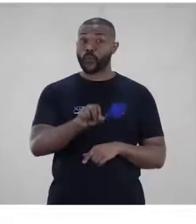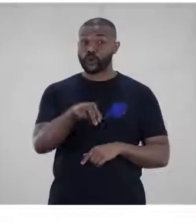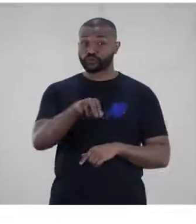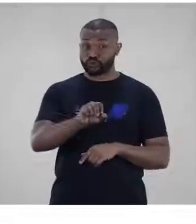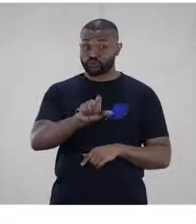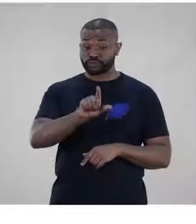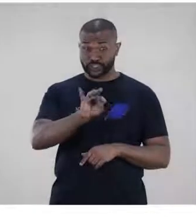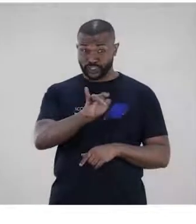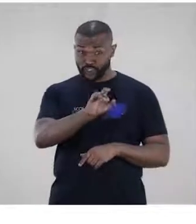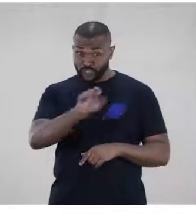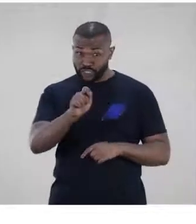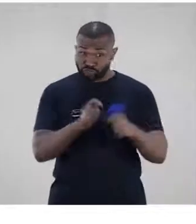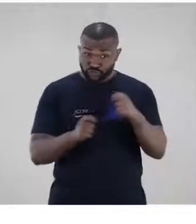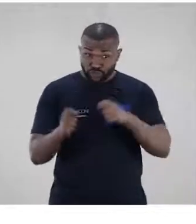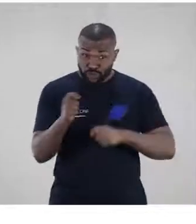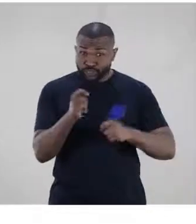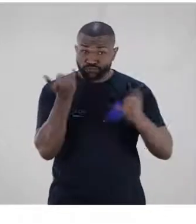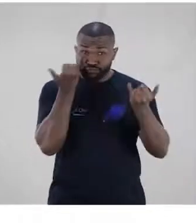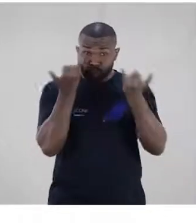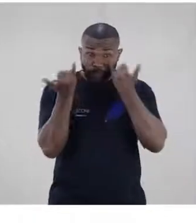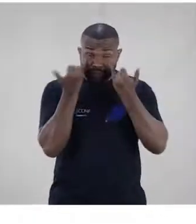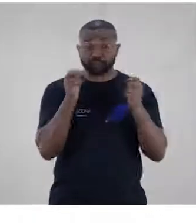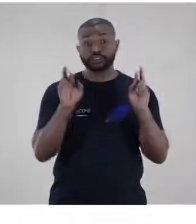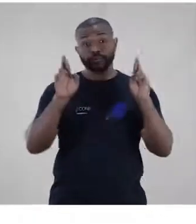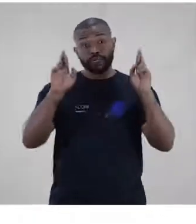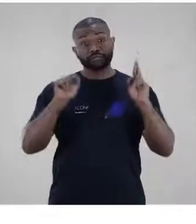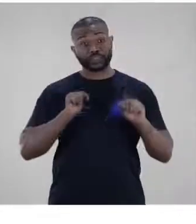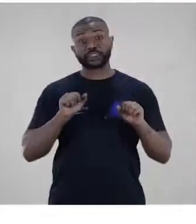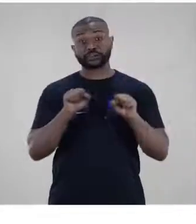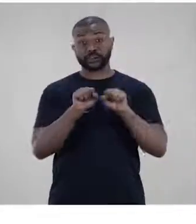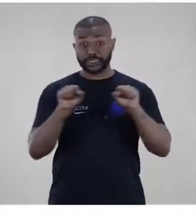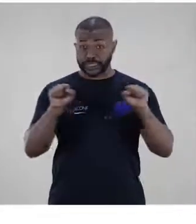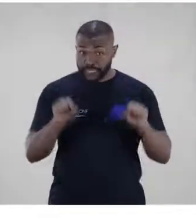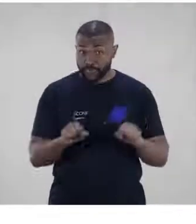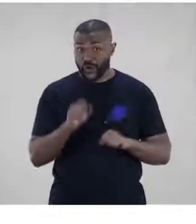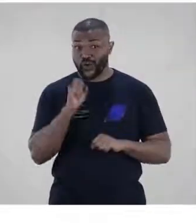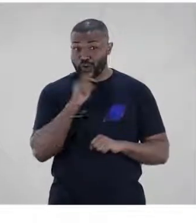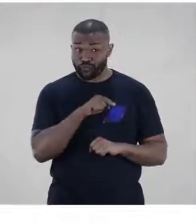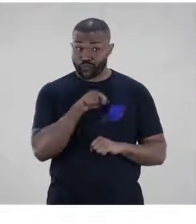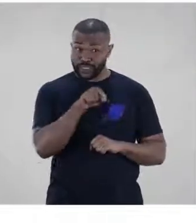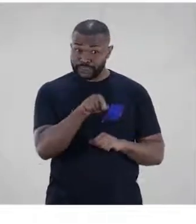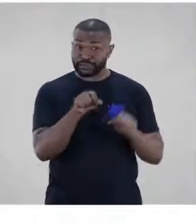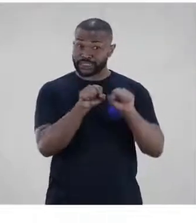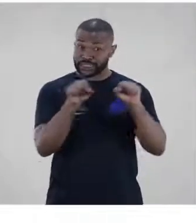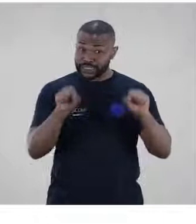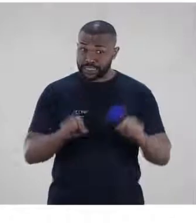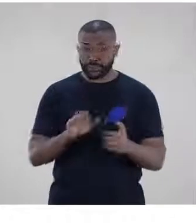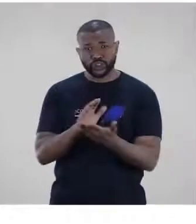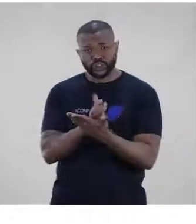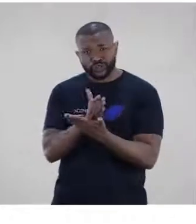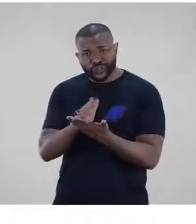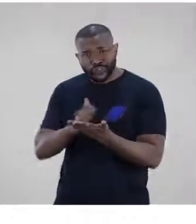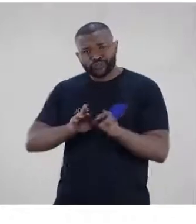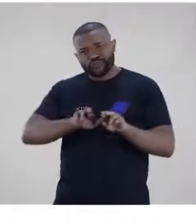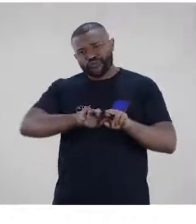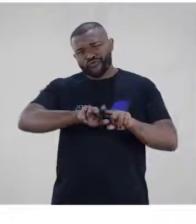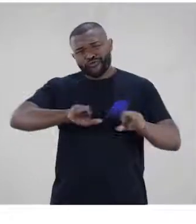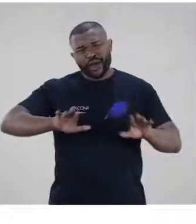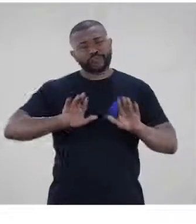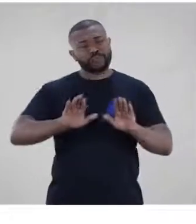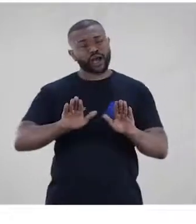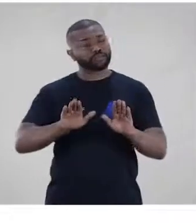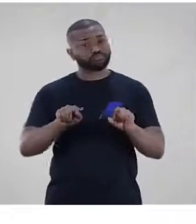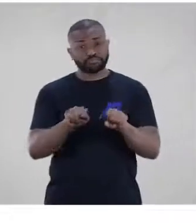to managing data, that it expects that there is one system. Of course, the system is broken down in multiple parts, but yet